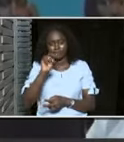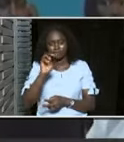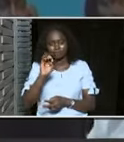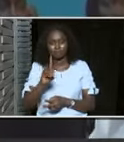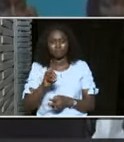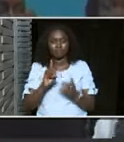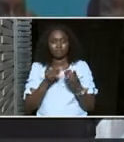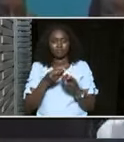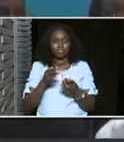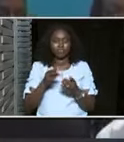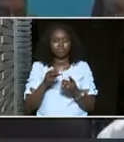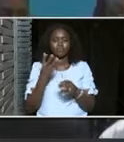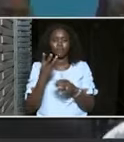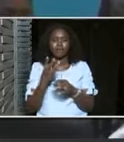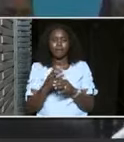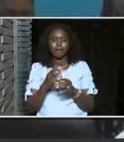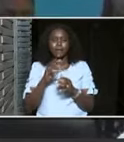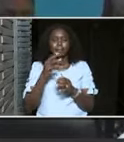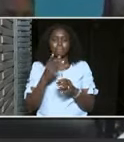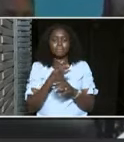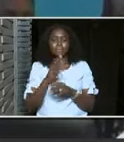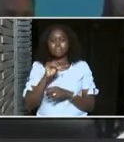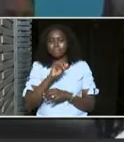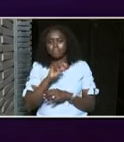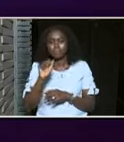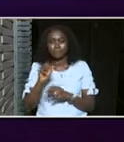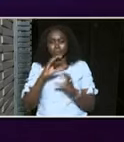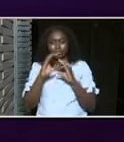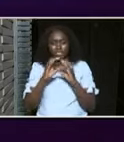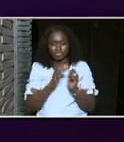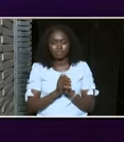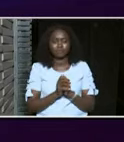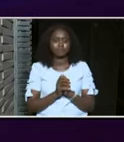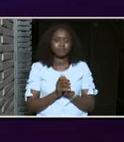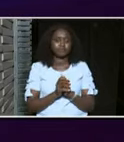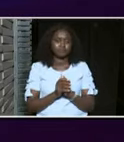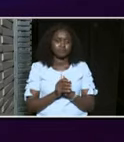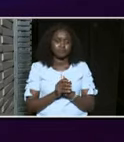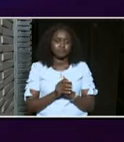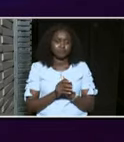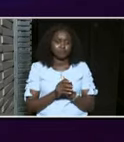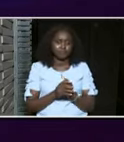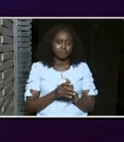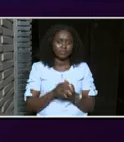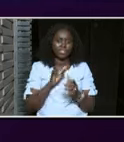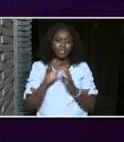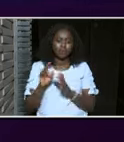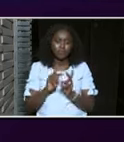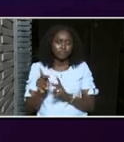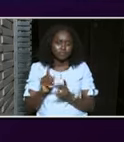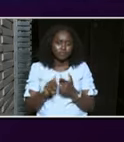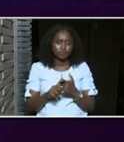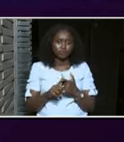Mass Communication. Sir, according to the report, Korean subsidy base hints since the reunion Naira's this